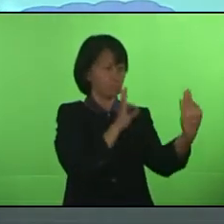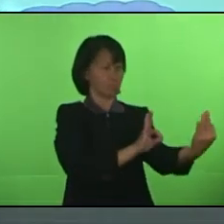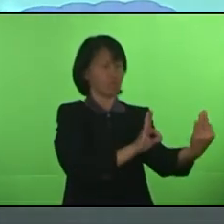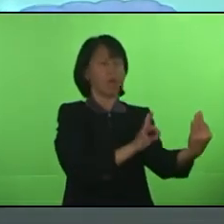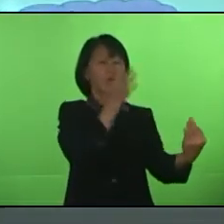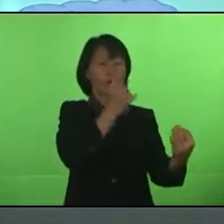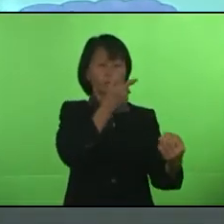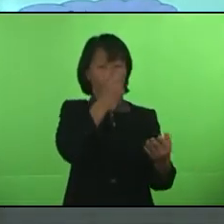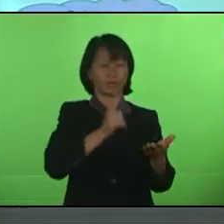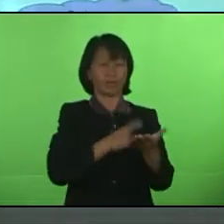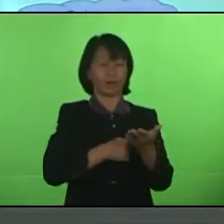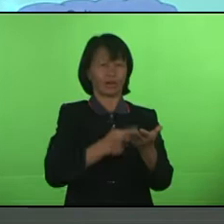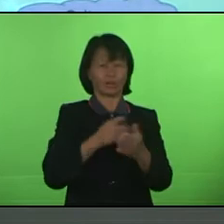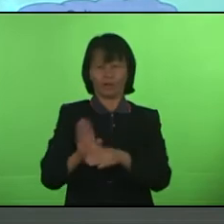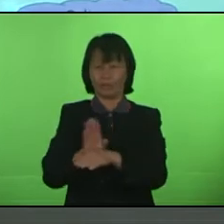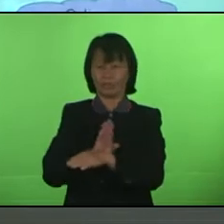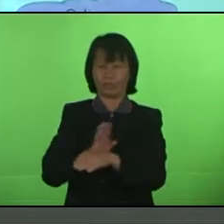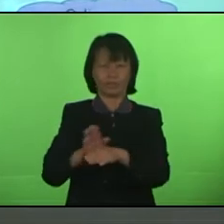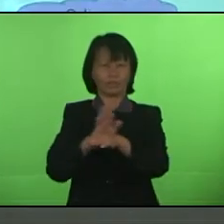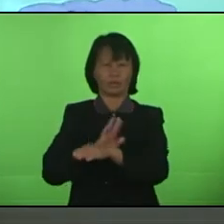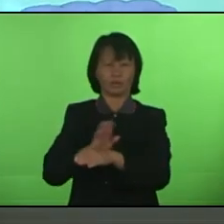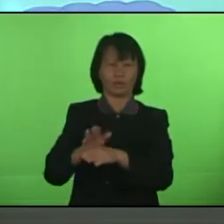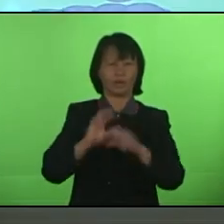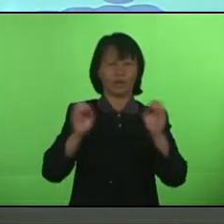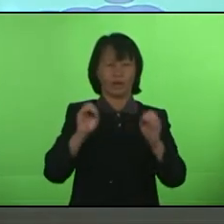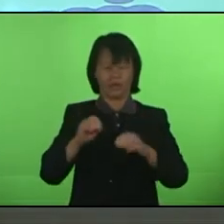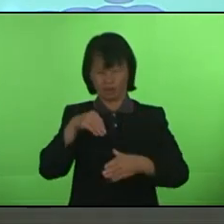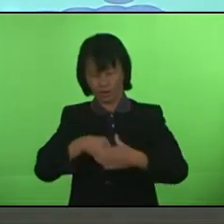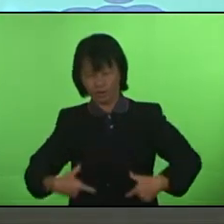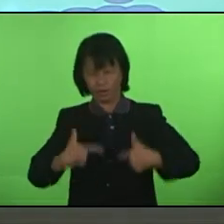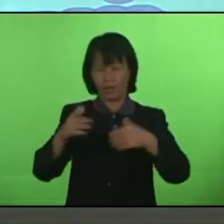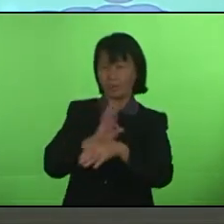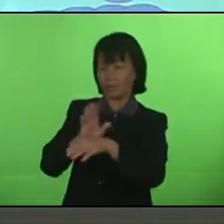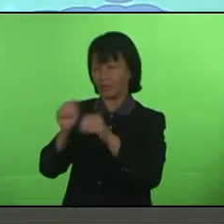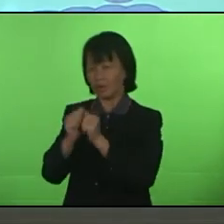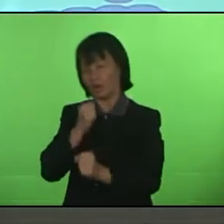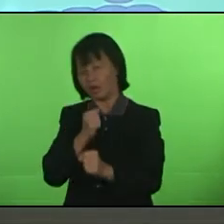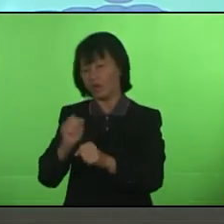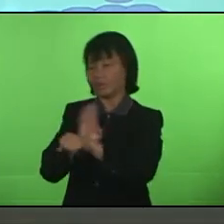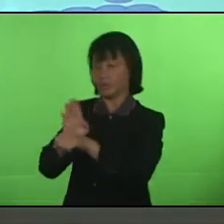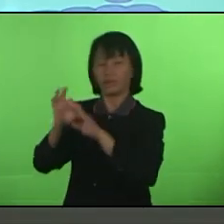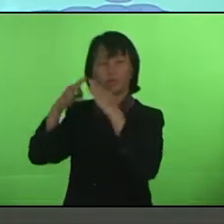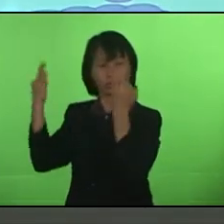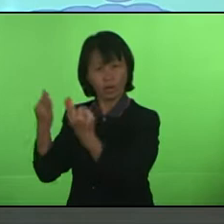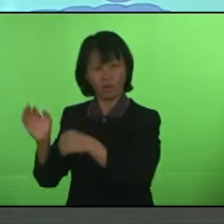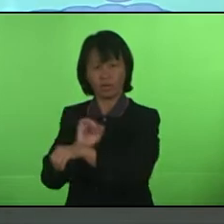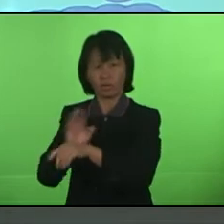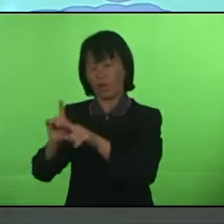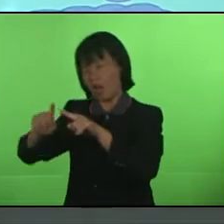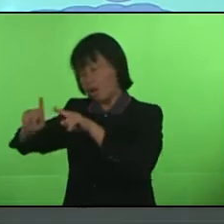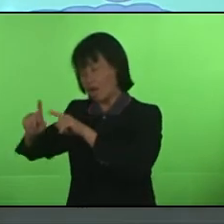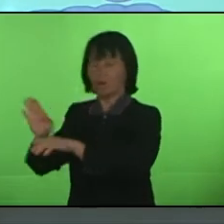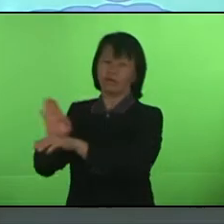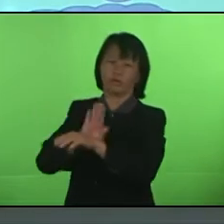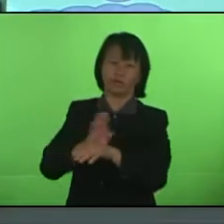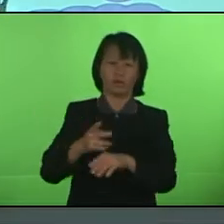though we are busy, no doubt, juggling a lot of things in our life, with our family, our work, and all other obligations,